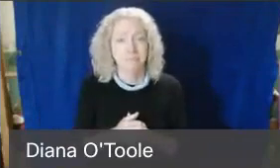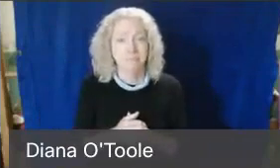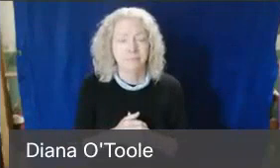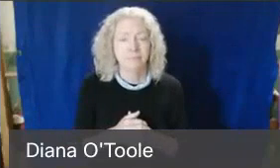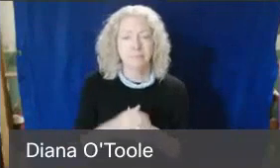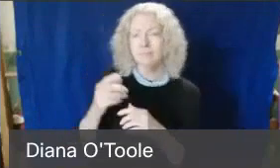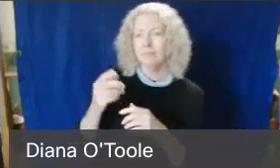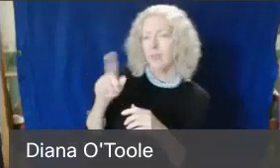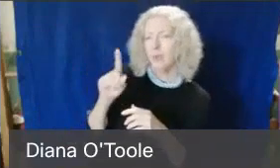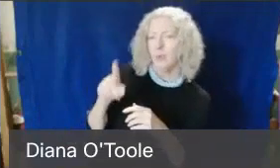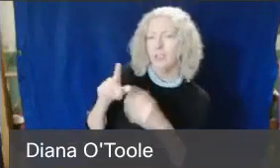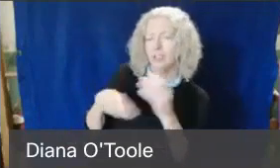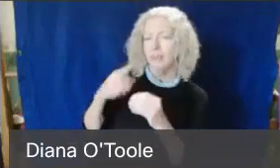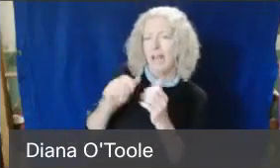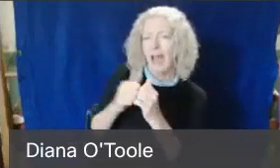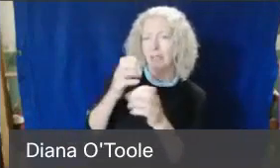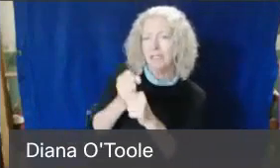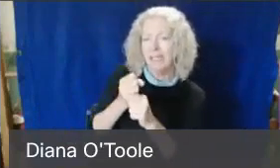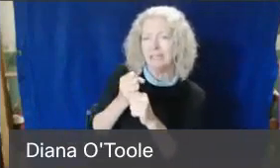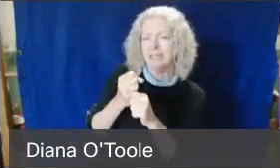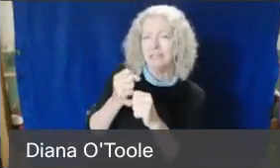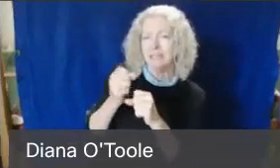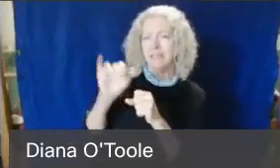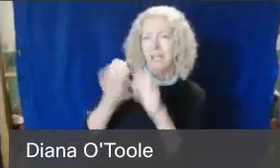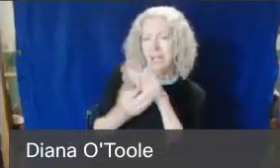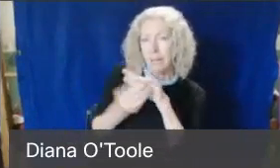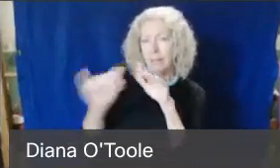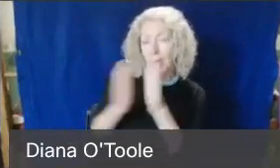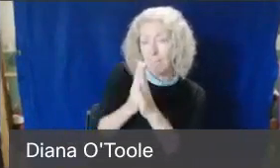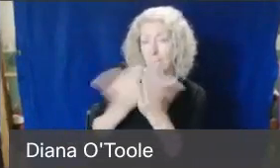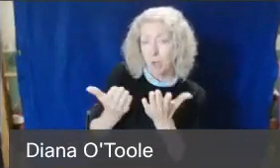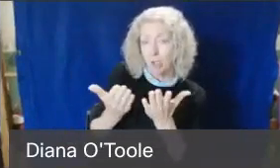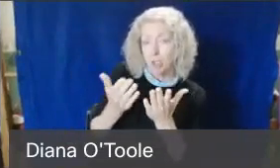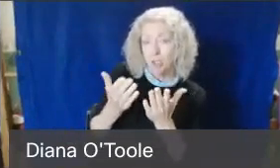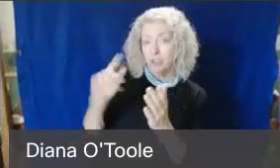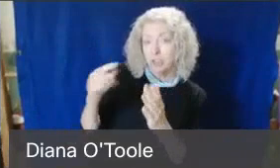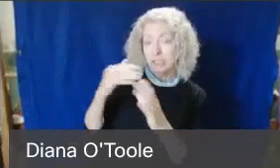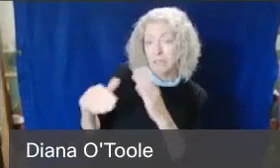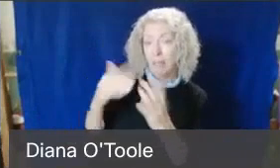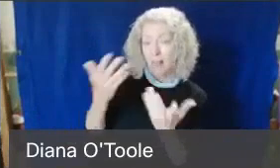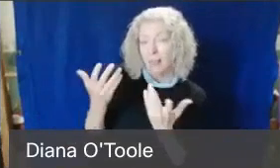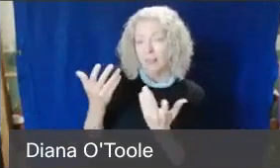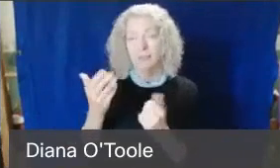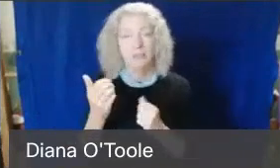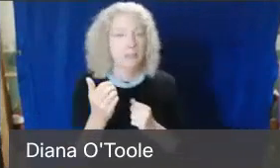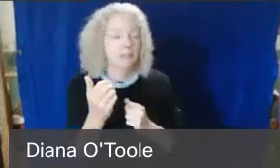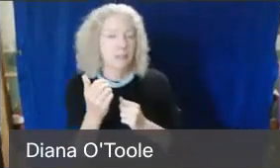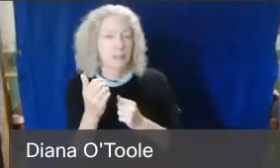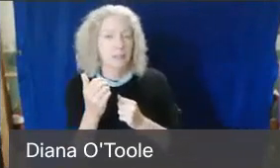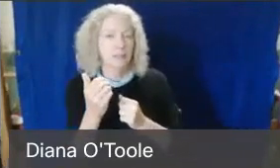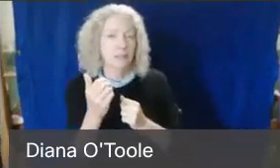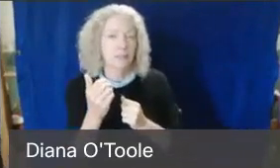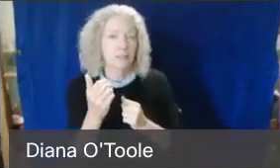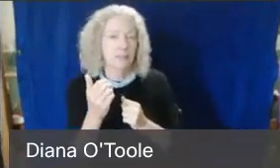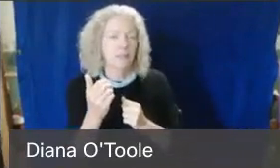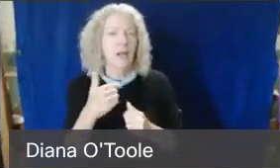of Kendi's book. And I believe they could just email you, right? I have, for lack of anything else, I